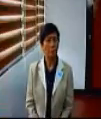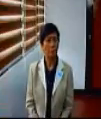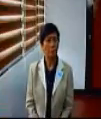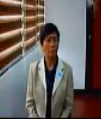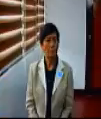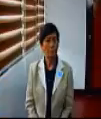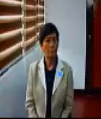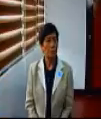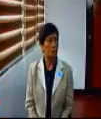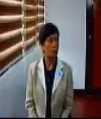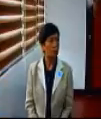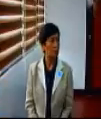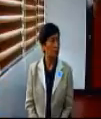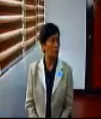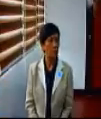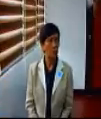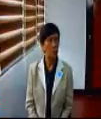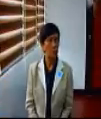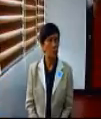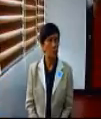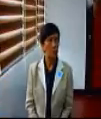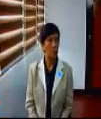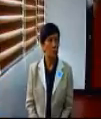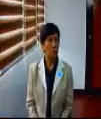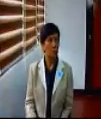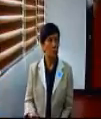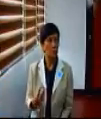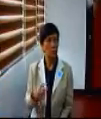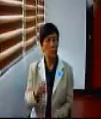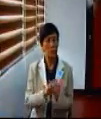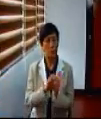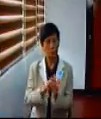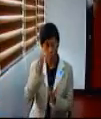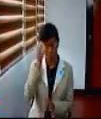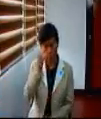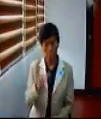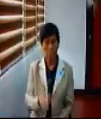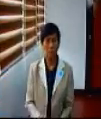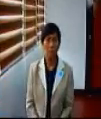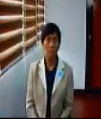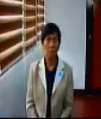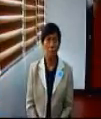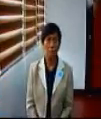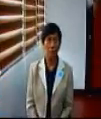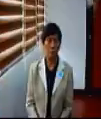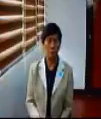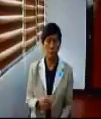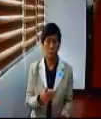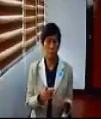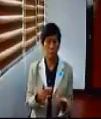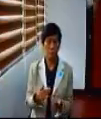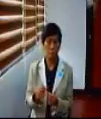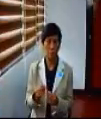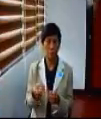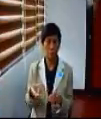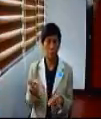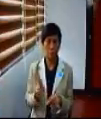All right, proceed. The exhibits have been confirmed. We received additional documents,